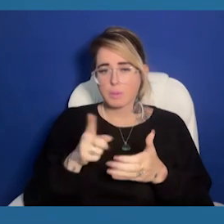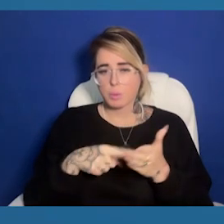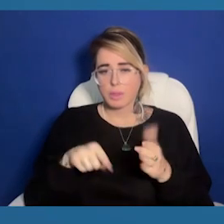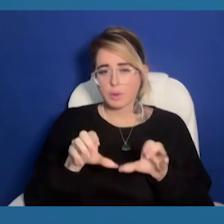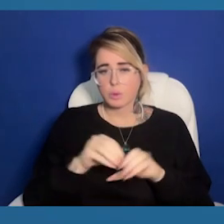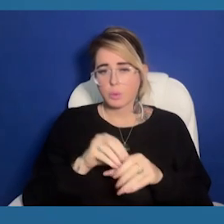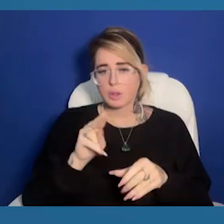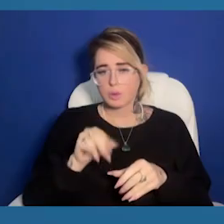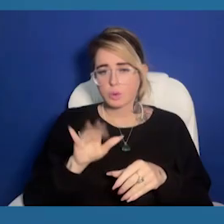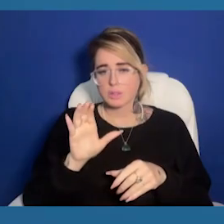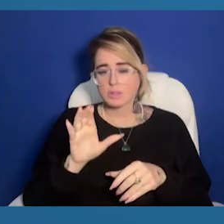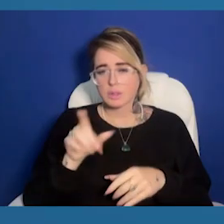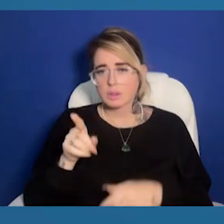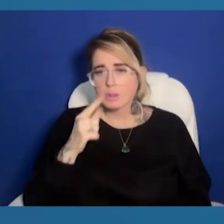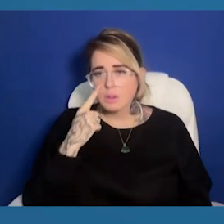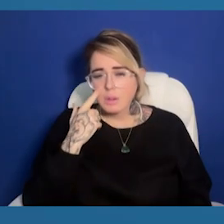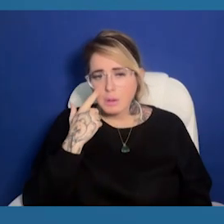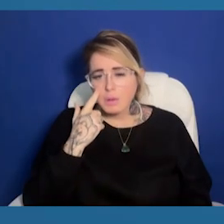City.